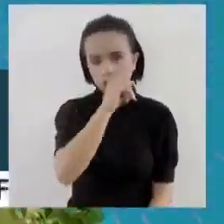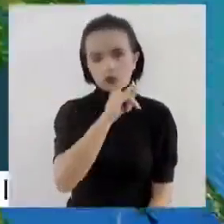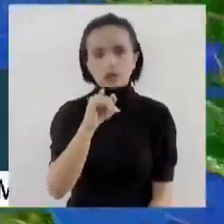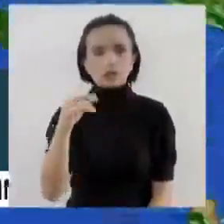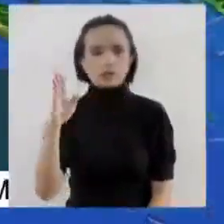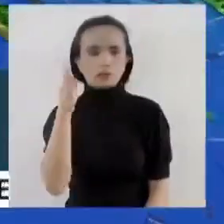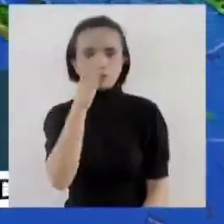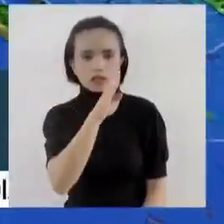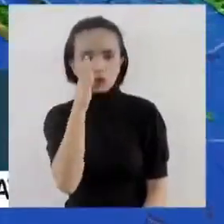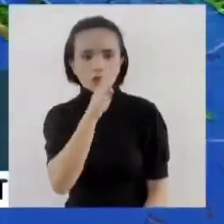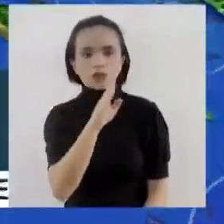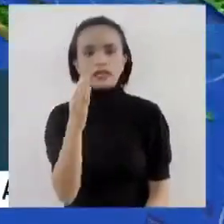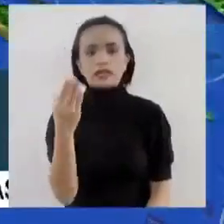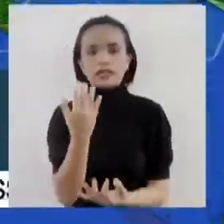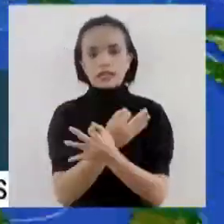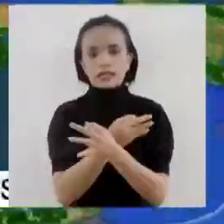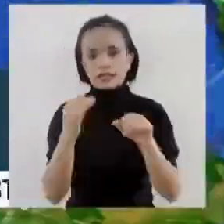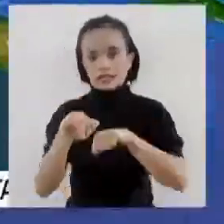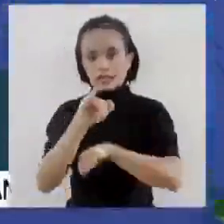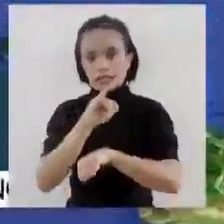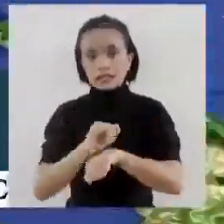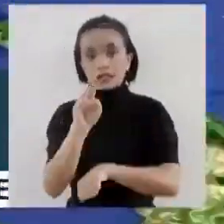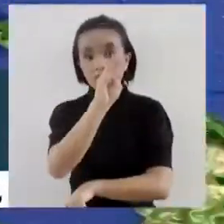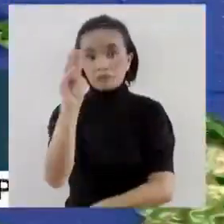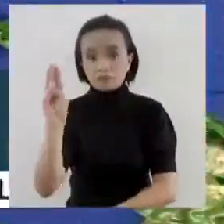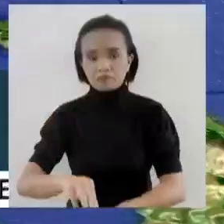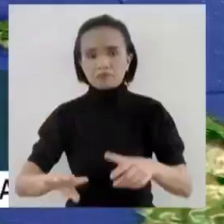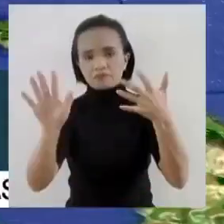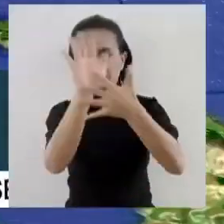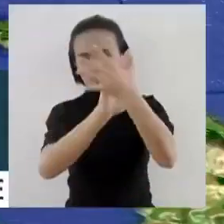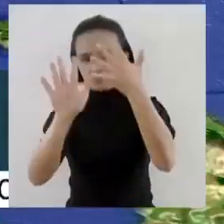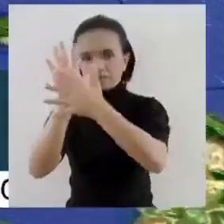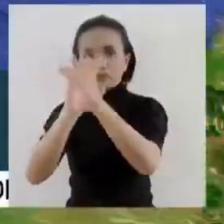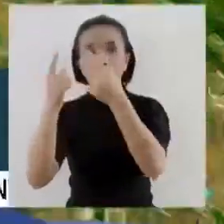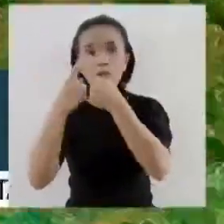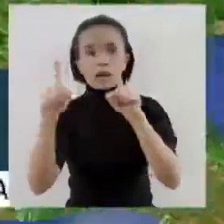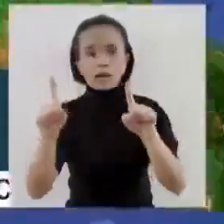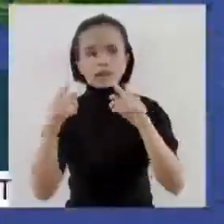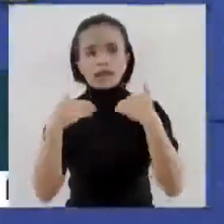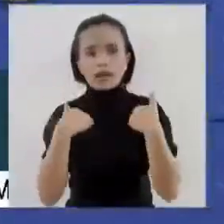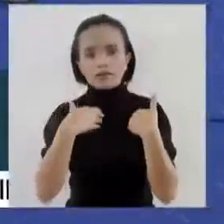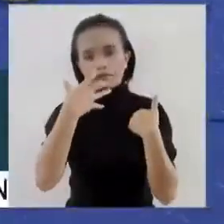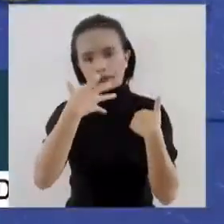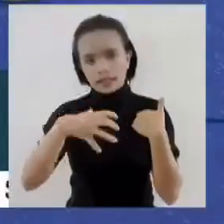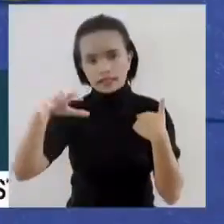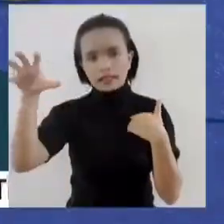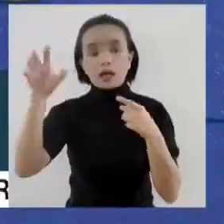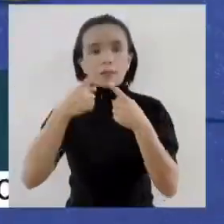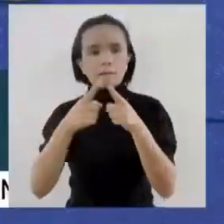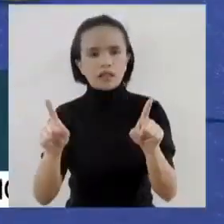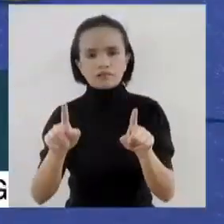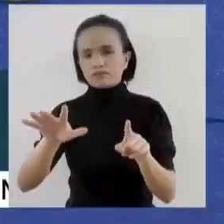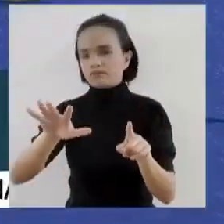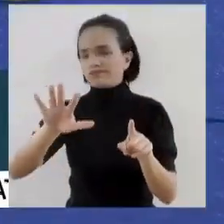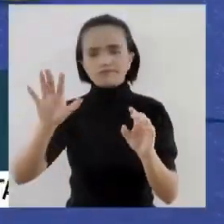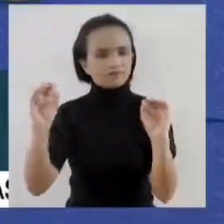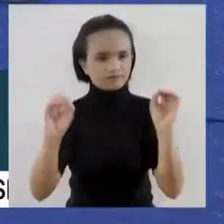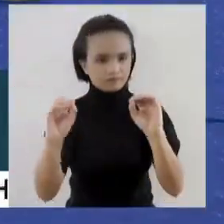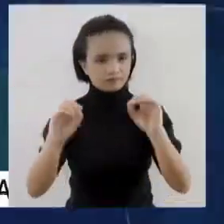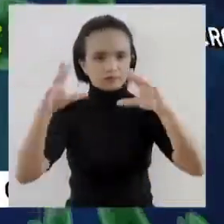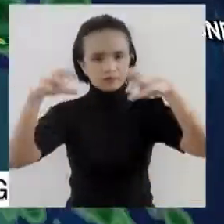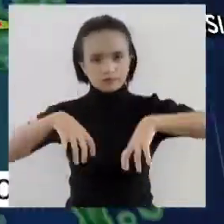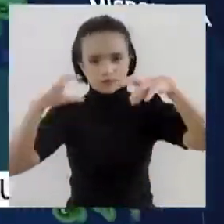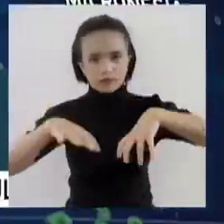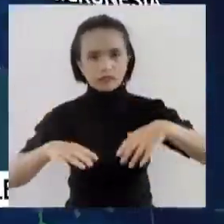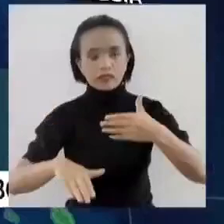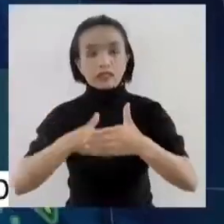Calayaan Islands. Metro Manila will be mostly cloudy today, but with sunny breaks and no chance of rain for the remainder. And for the remainder of the week,